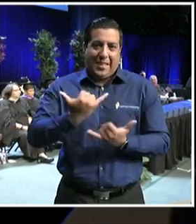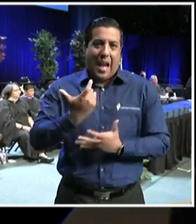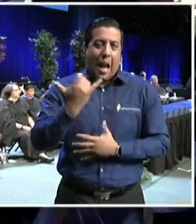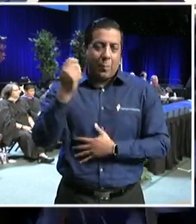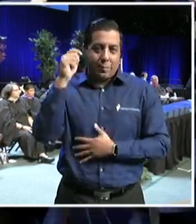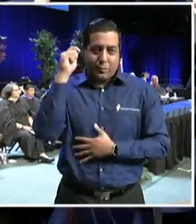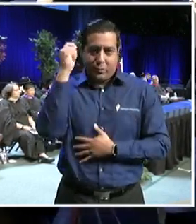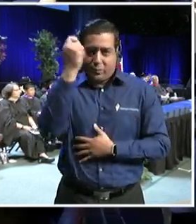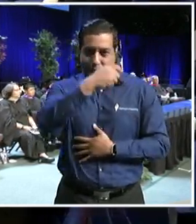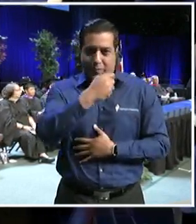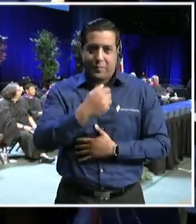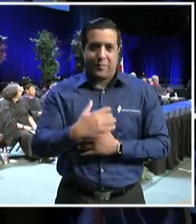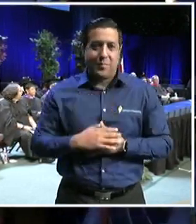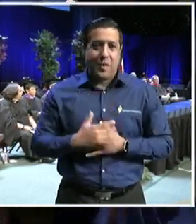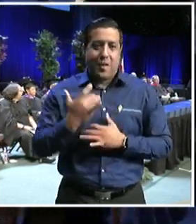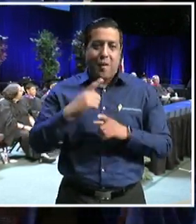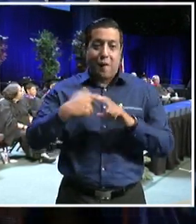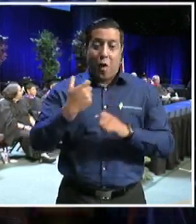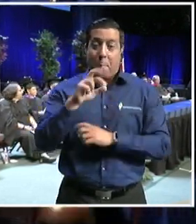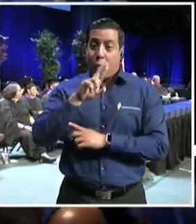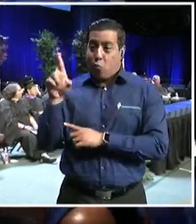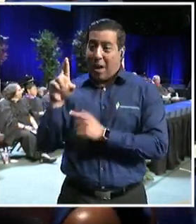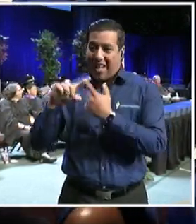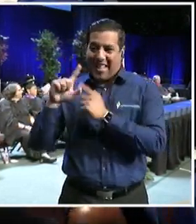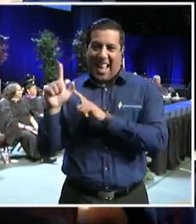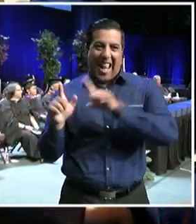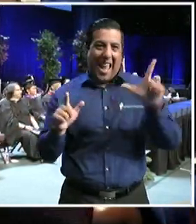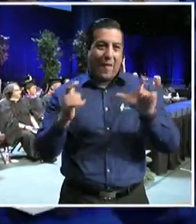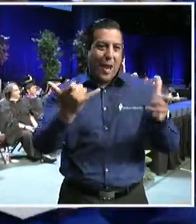your tassels from right to left.